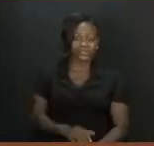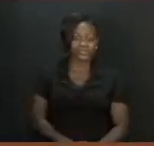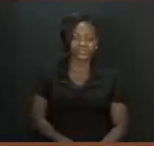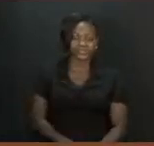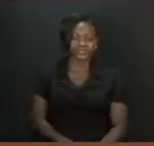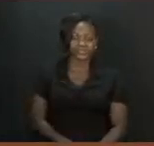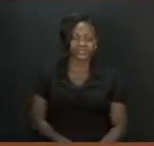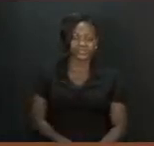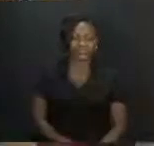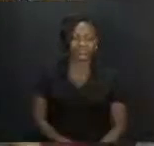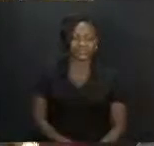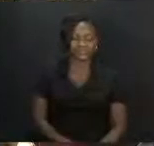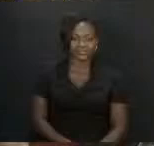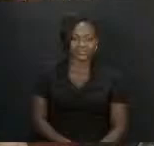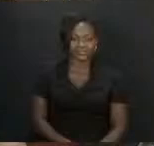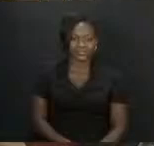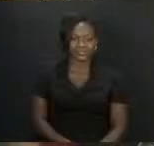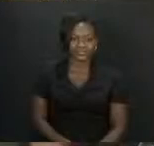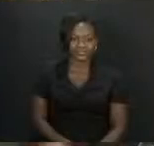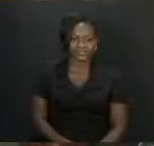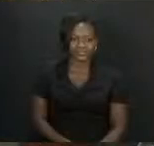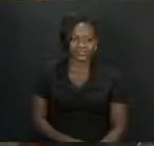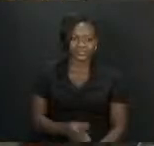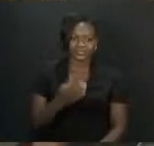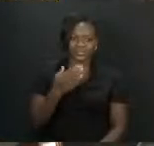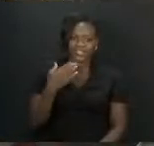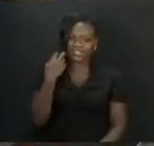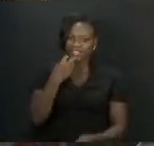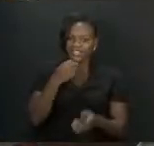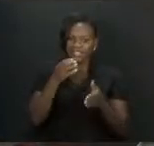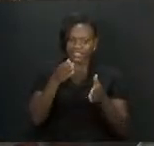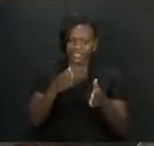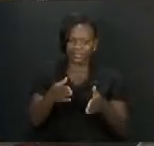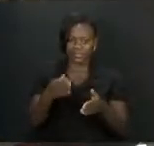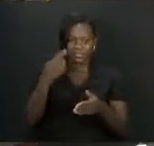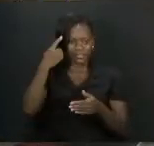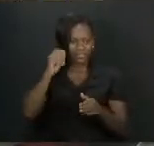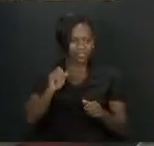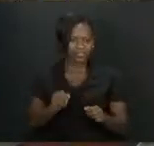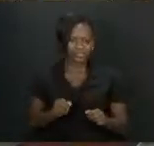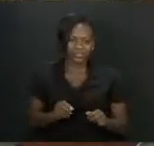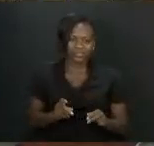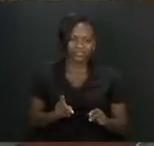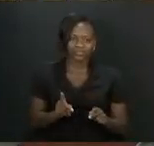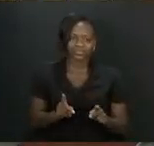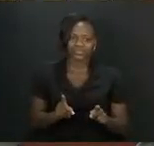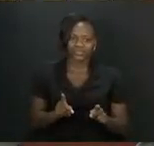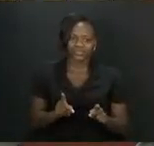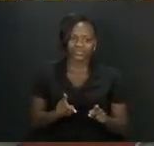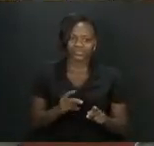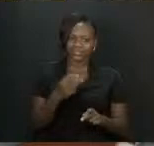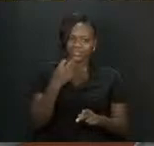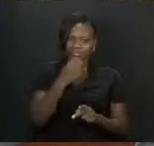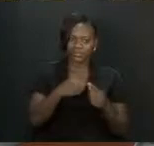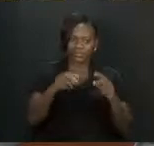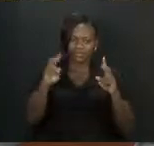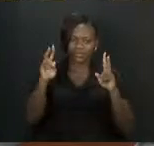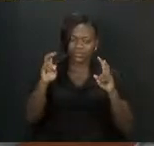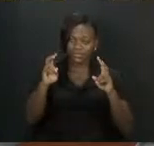Speaker, I thank you, and I thank you for the opportunity to speak to this